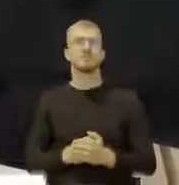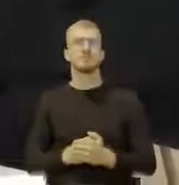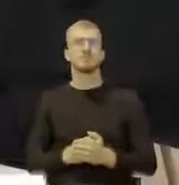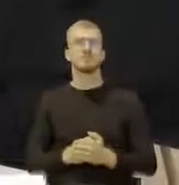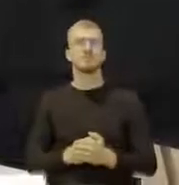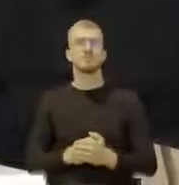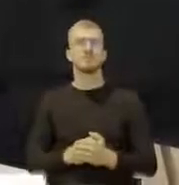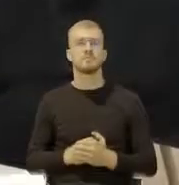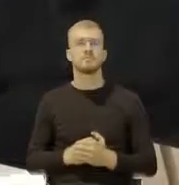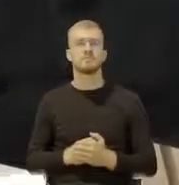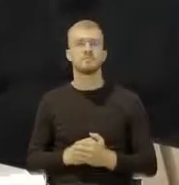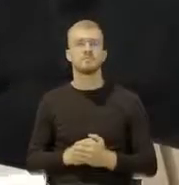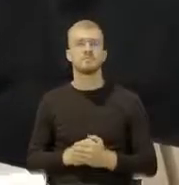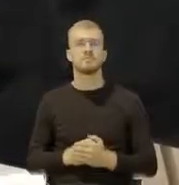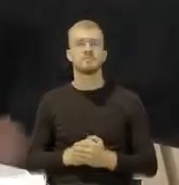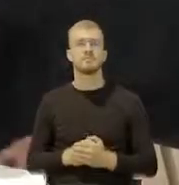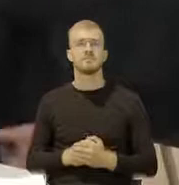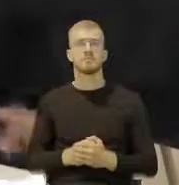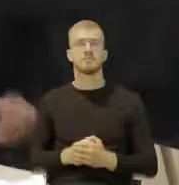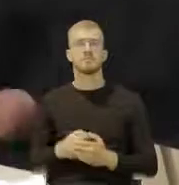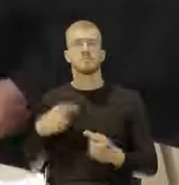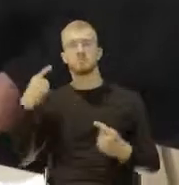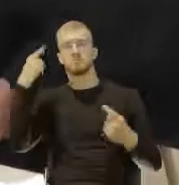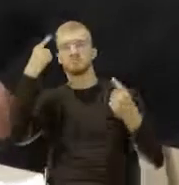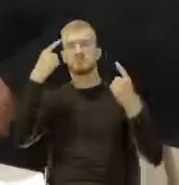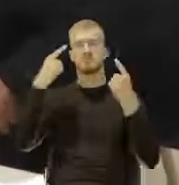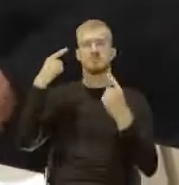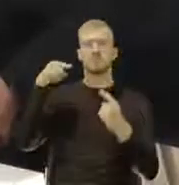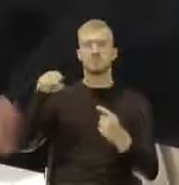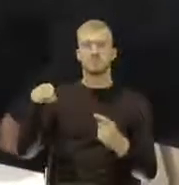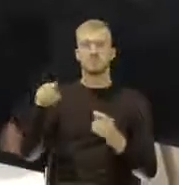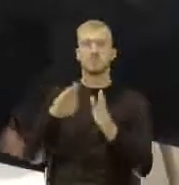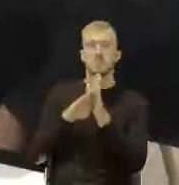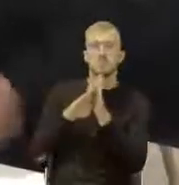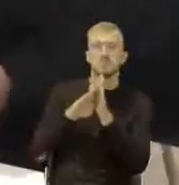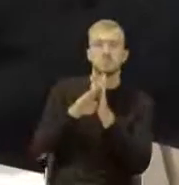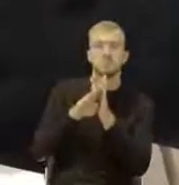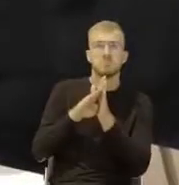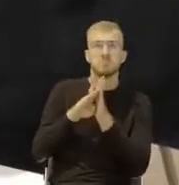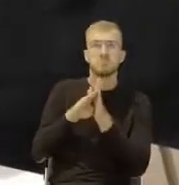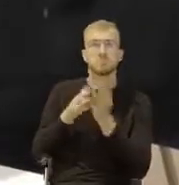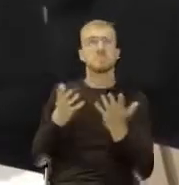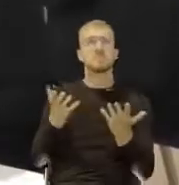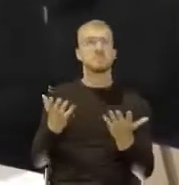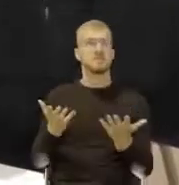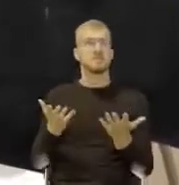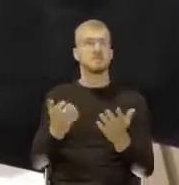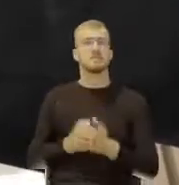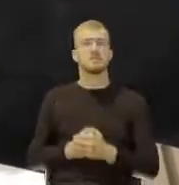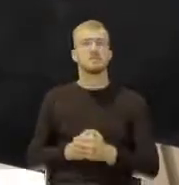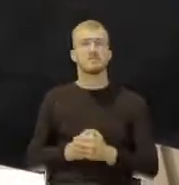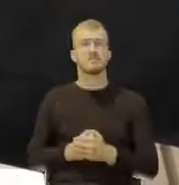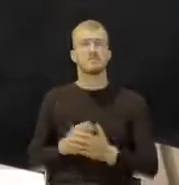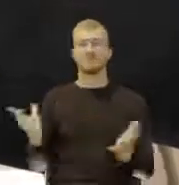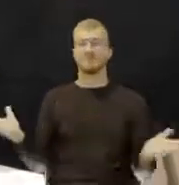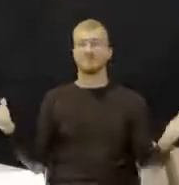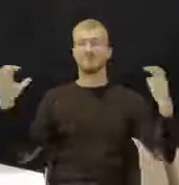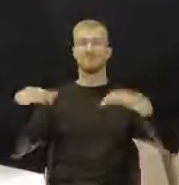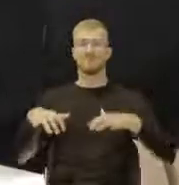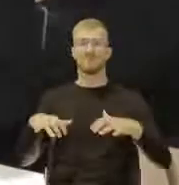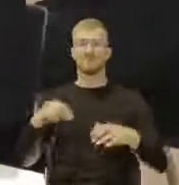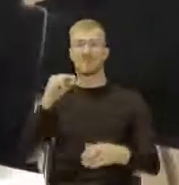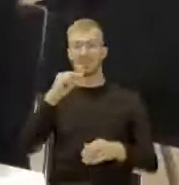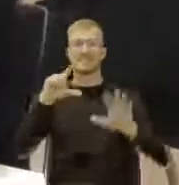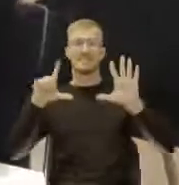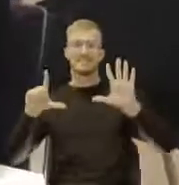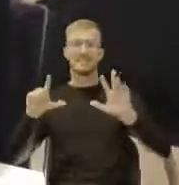table of a G7 meeting, where I will push for real multi-level governance and the inclusion of cities and local leaders in policy making